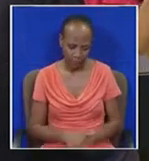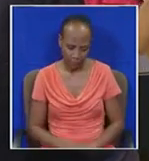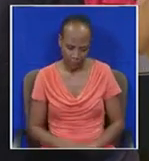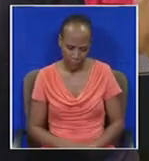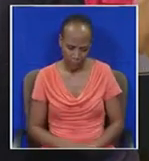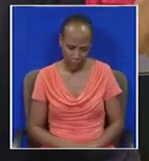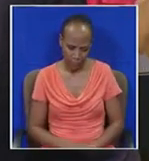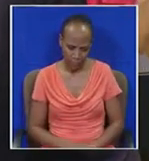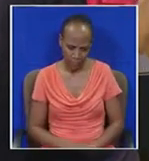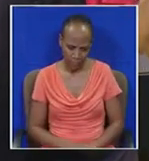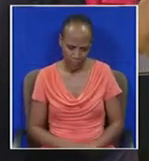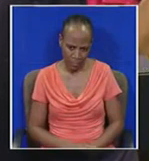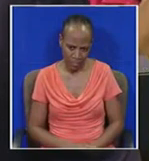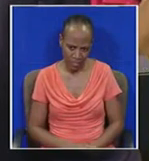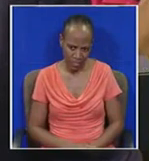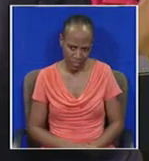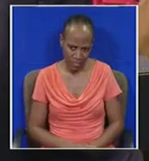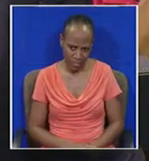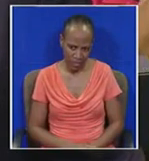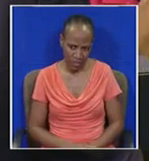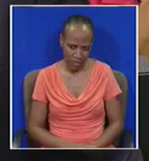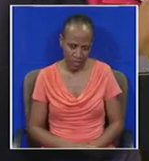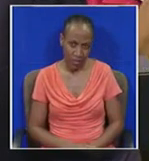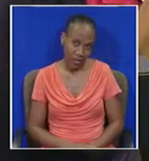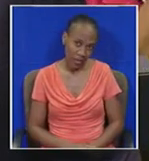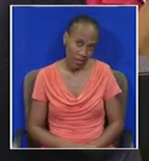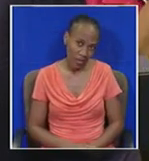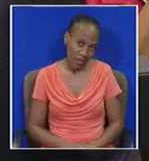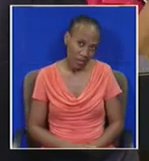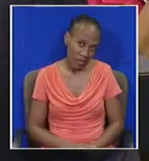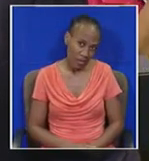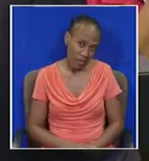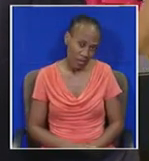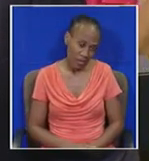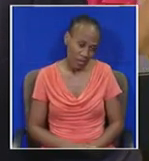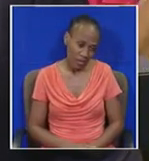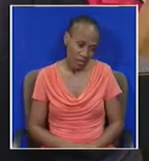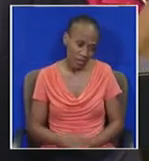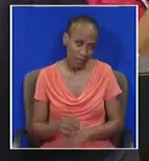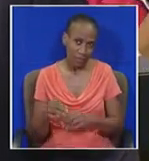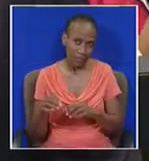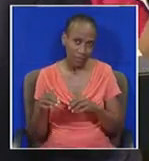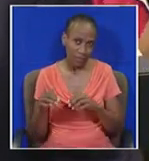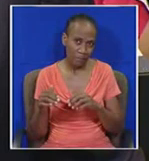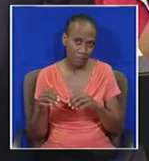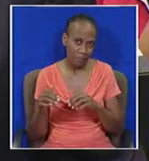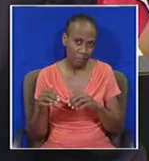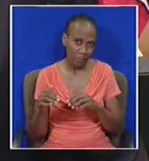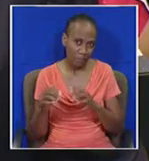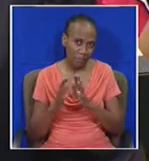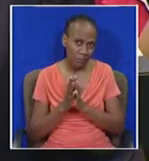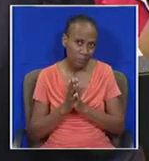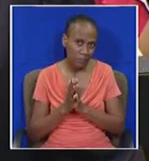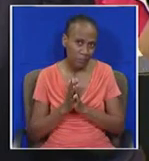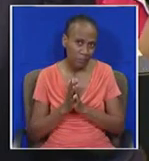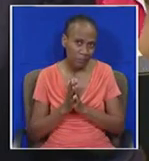for instance, was not put there by the KwaZulu government, but by this Parliament. Now, which is